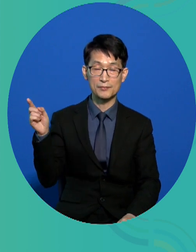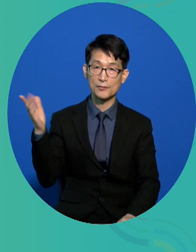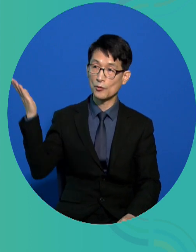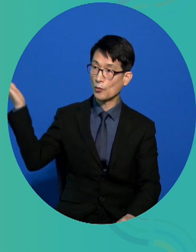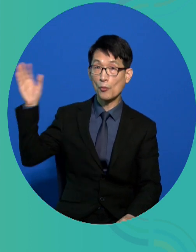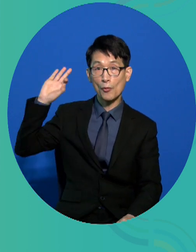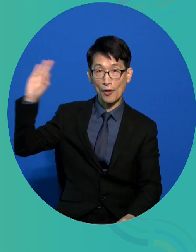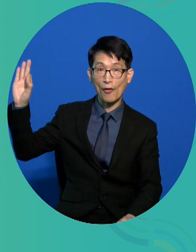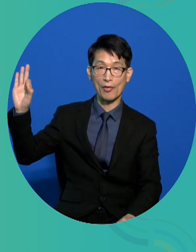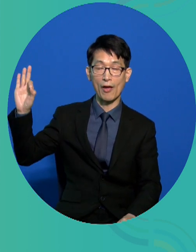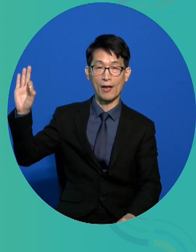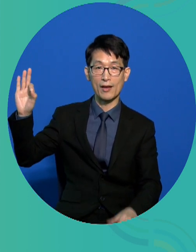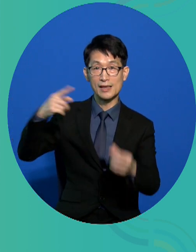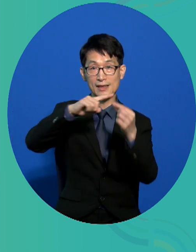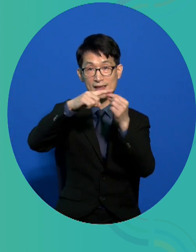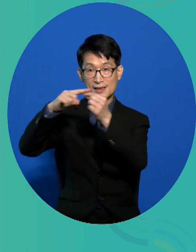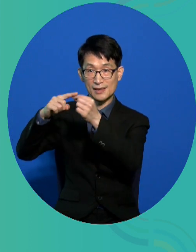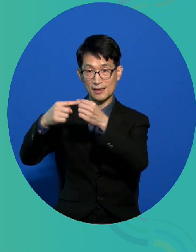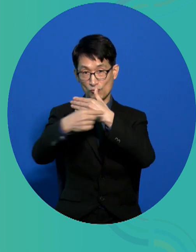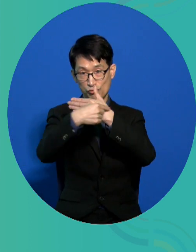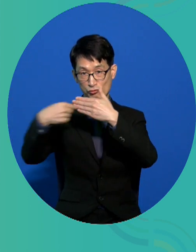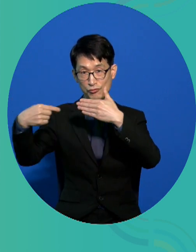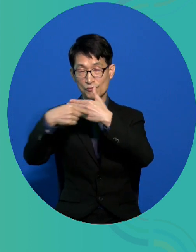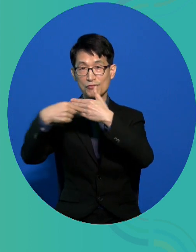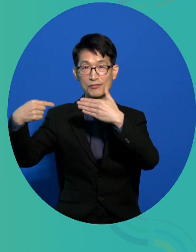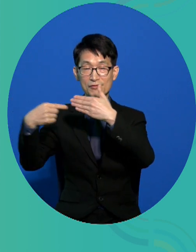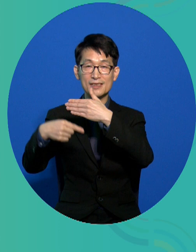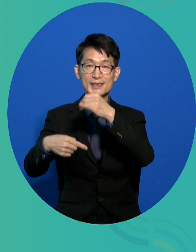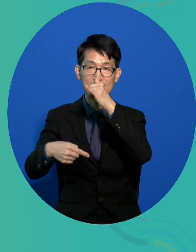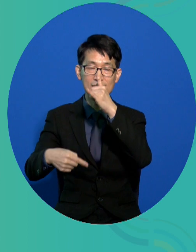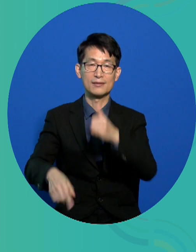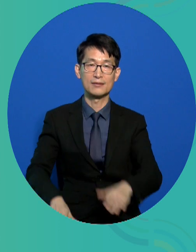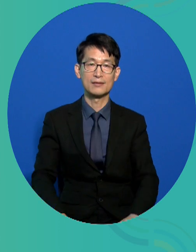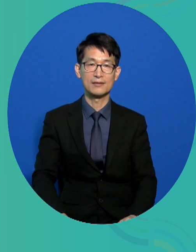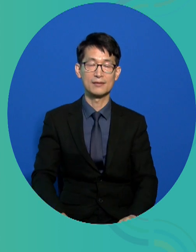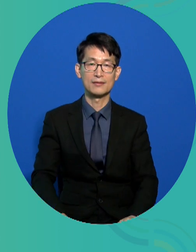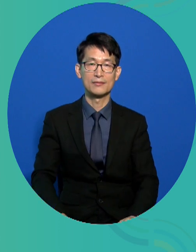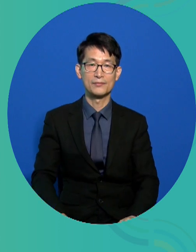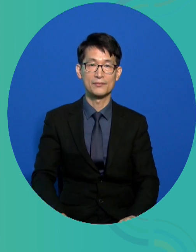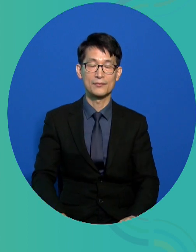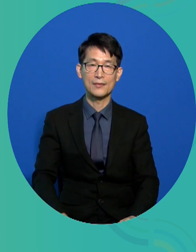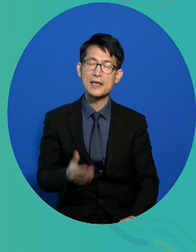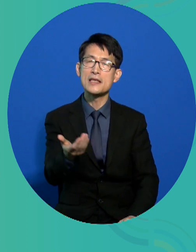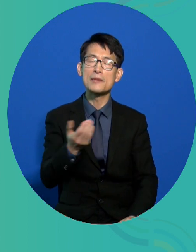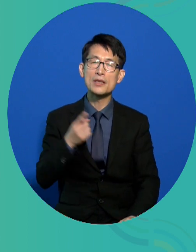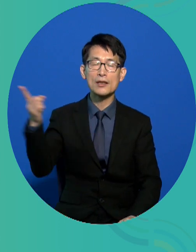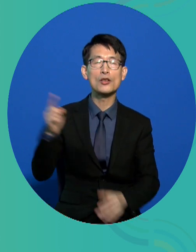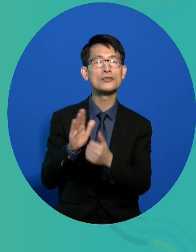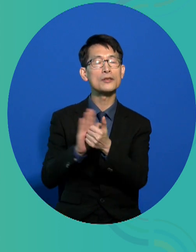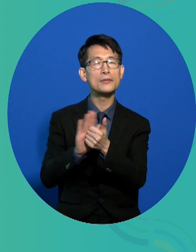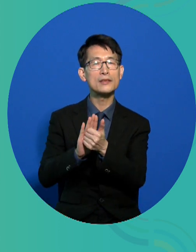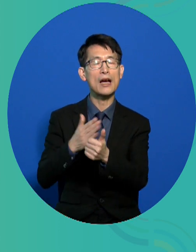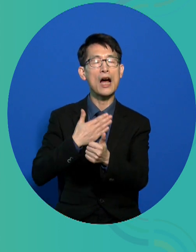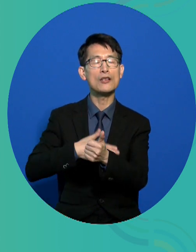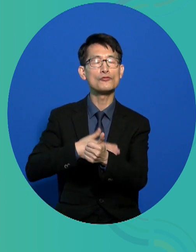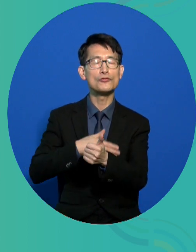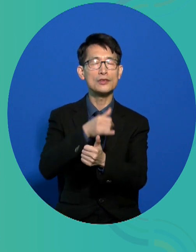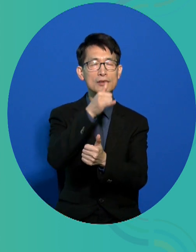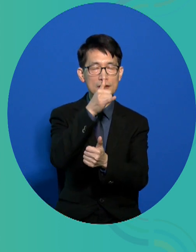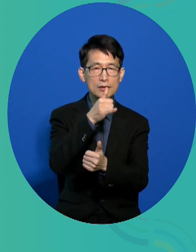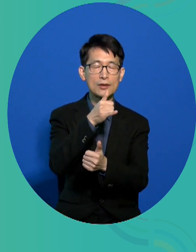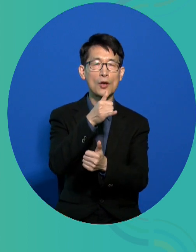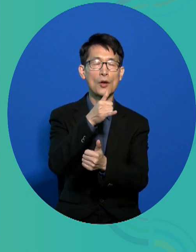through the screen that you can see in front, and I'm using the notebook screen also to use